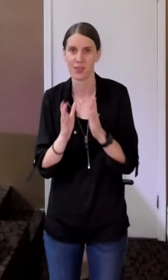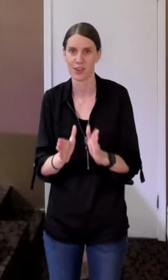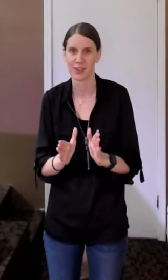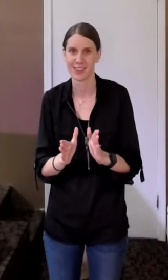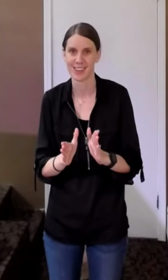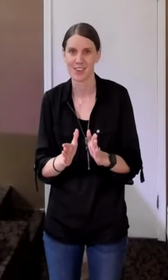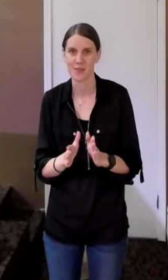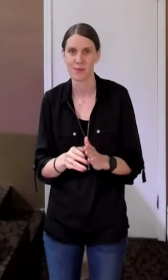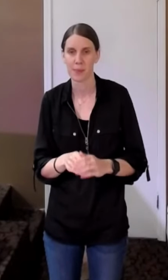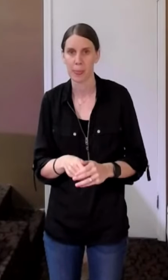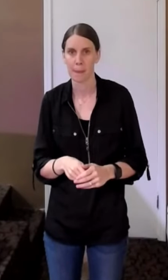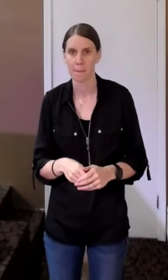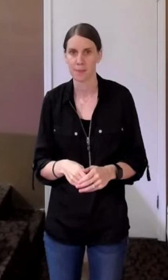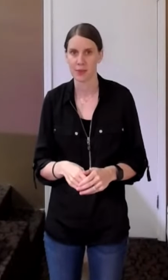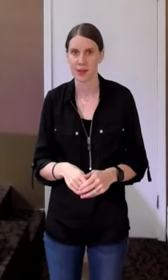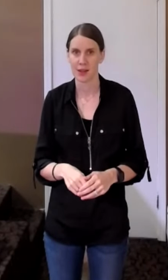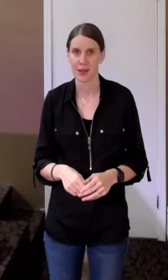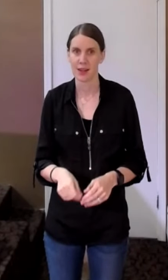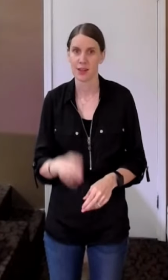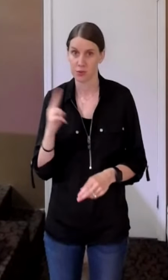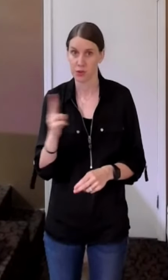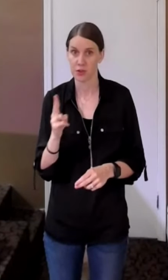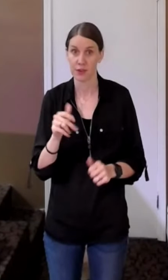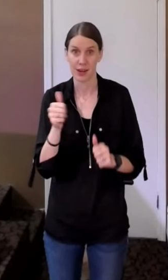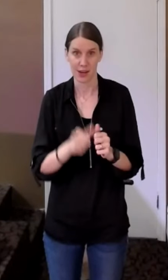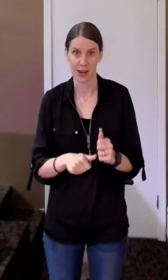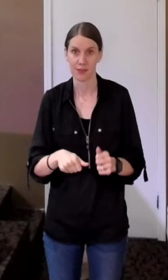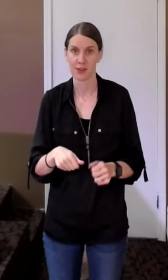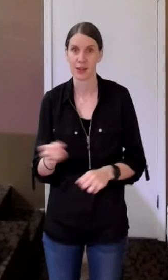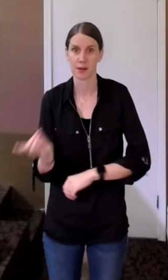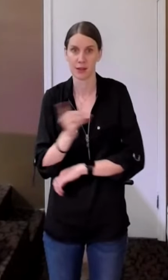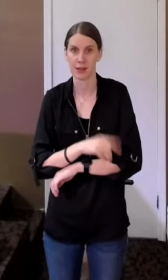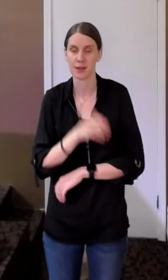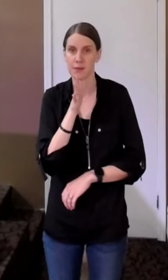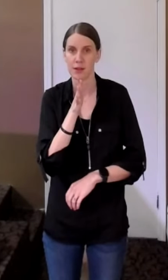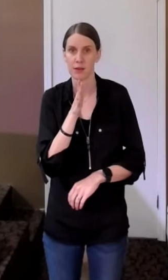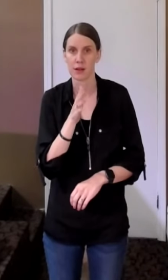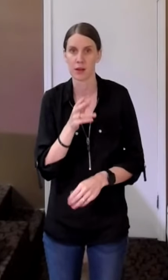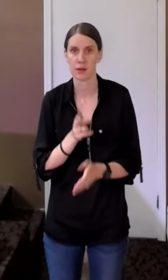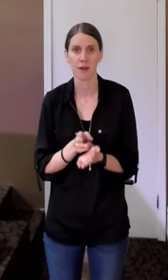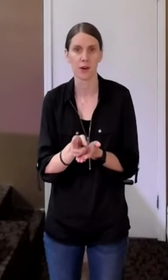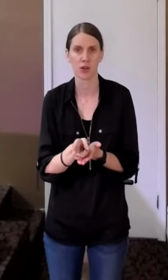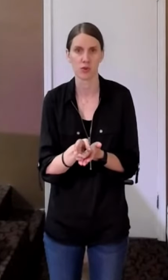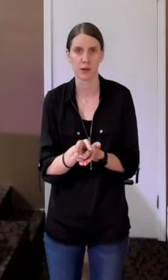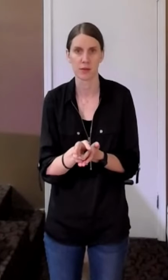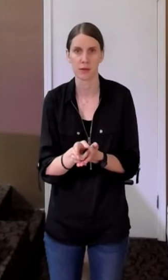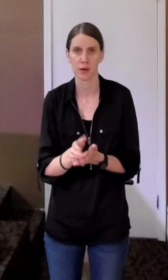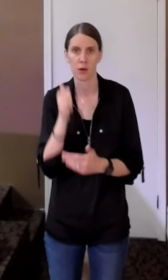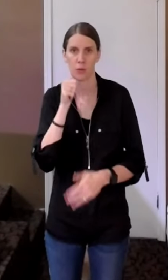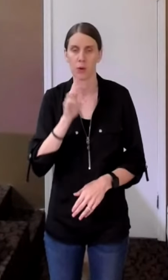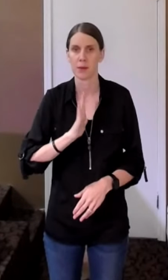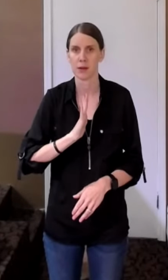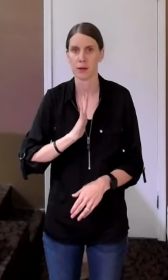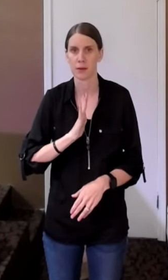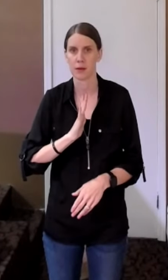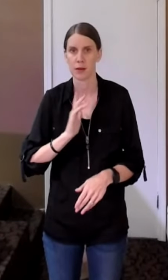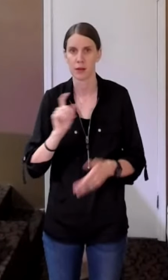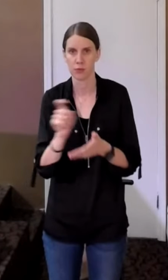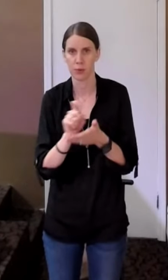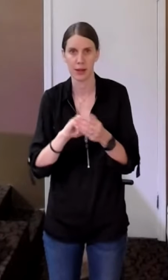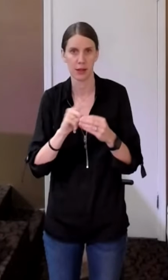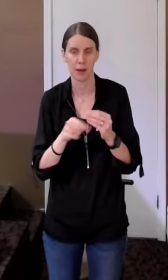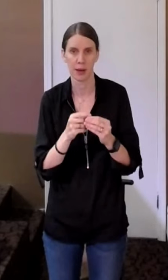very much applies to a Mother's Day situation. The virtuous mother, the virtuous woman, is listed